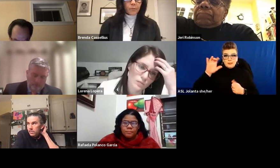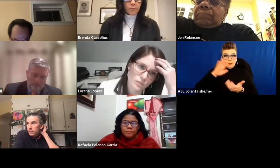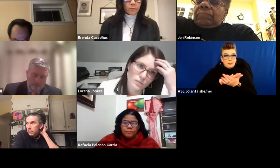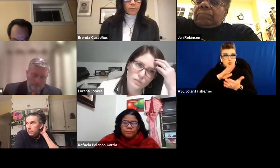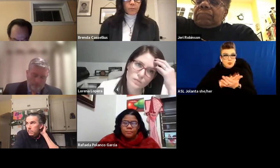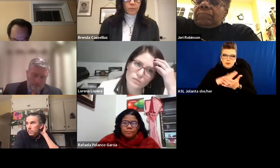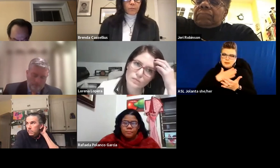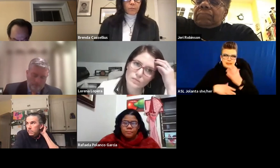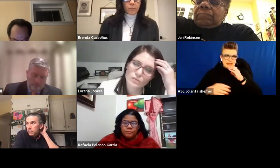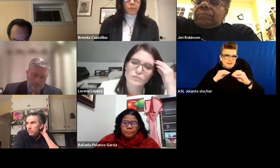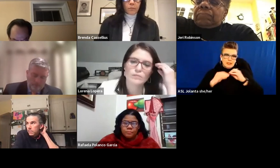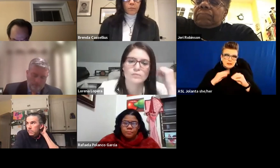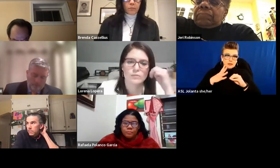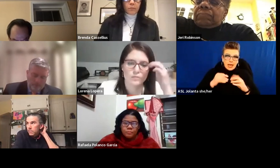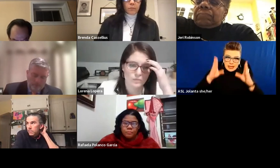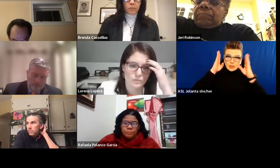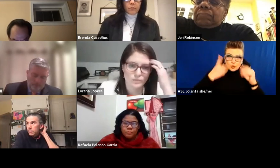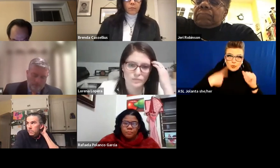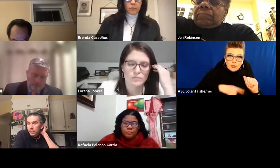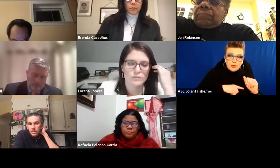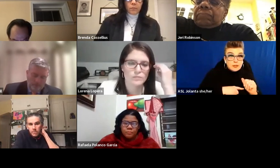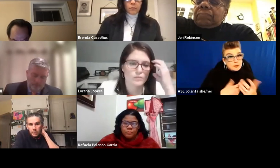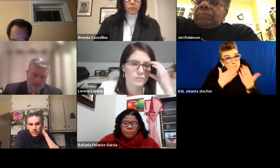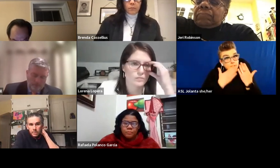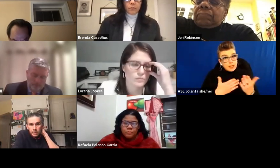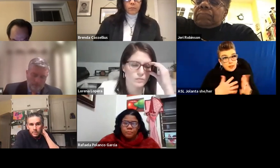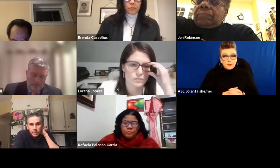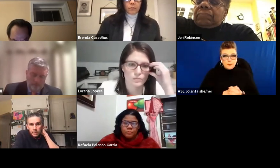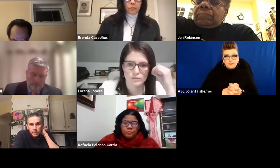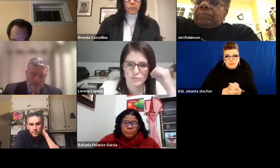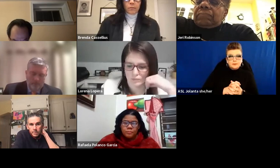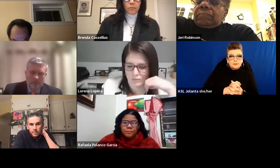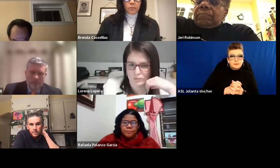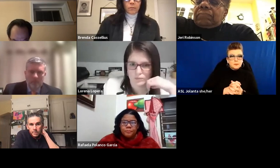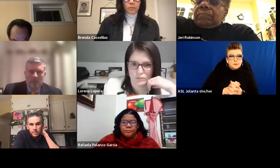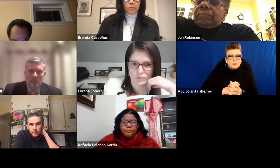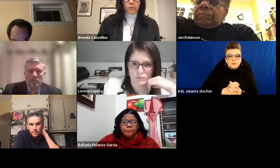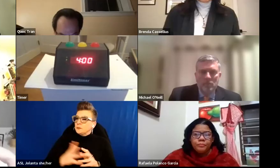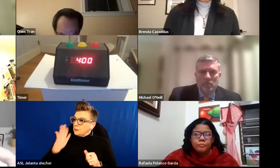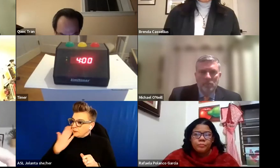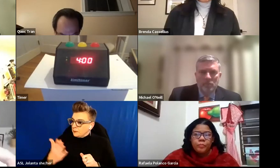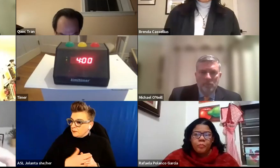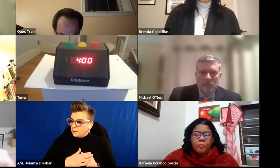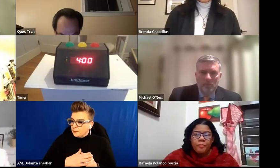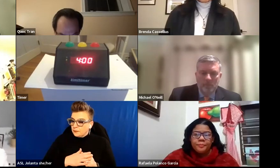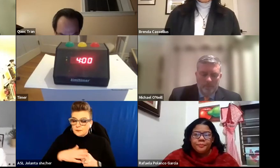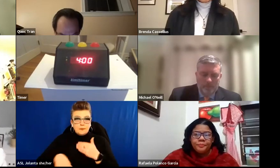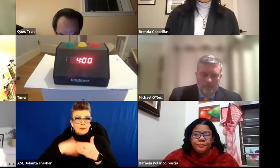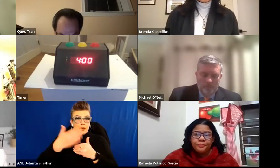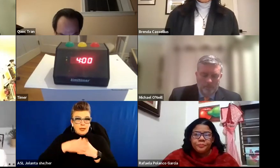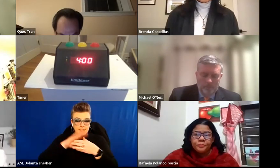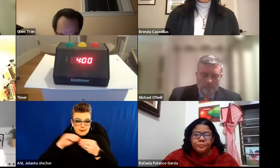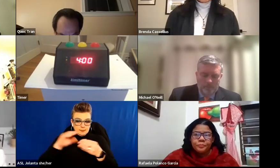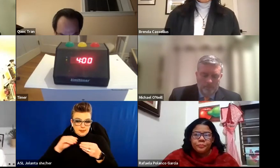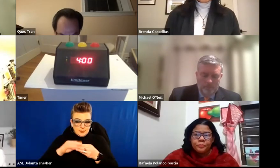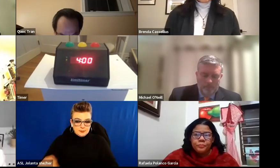and to hear us thank you thank you our next speaker is jeanette